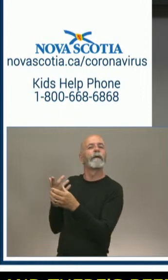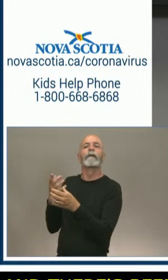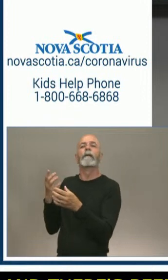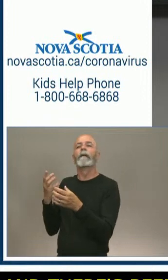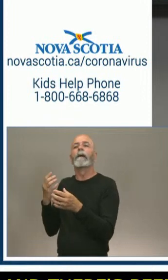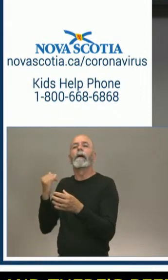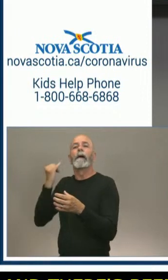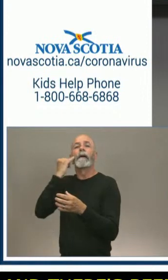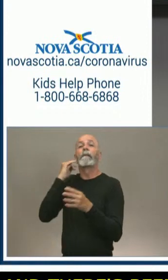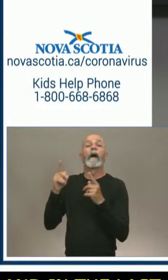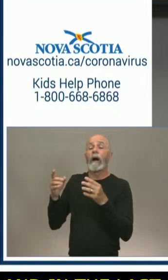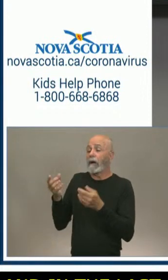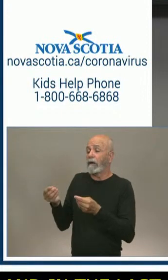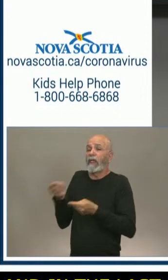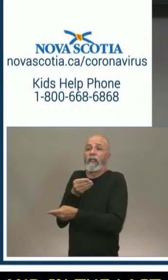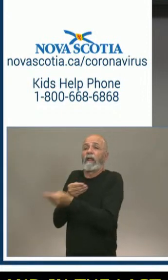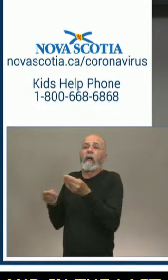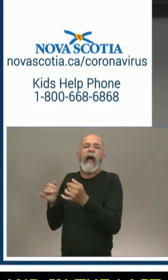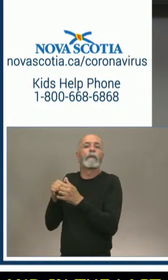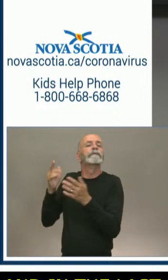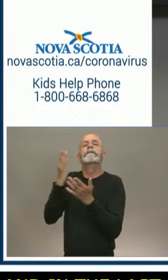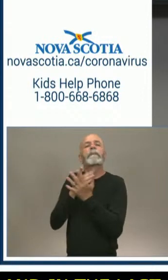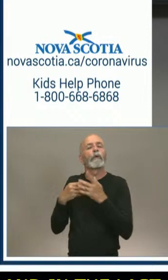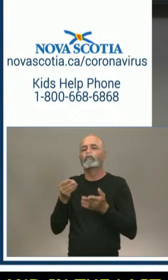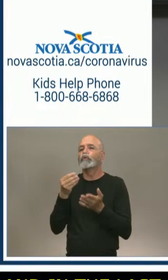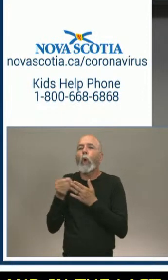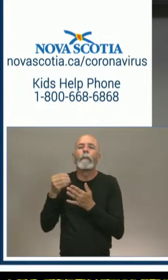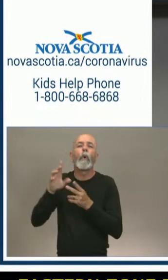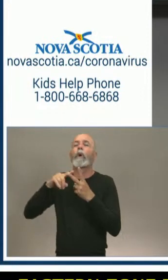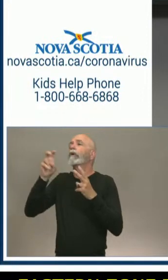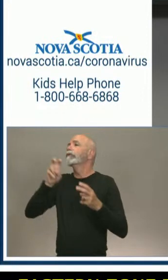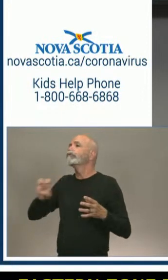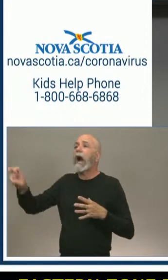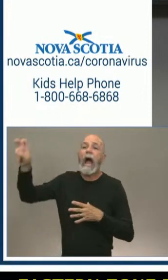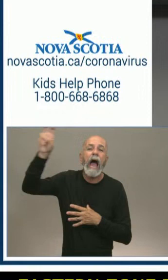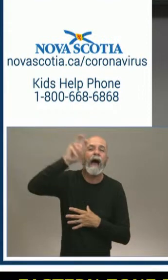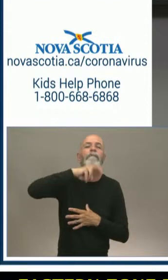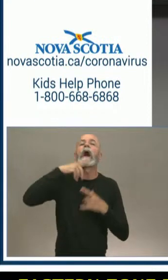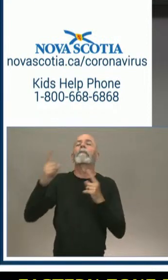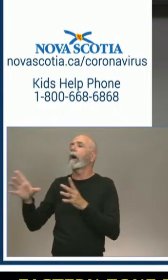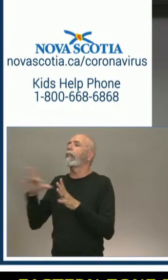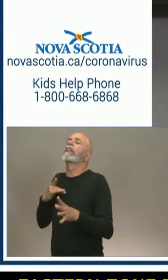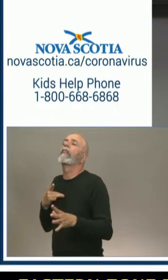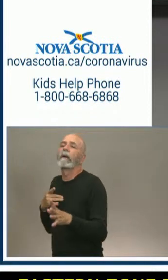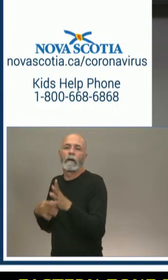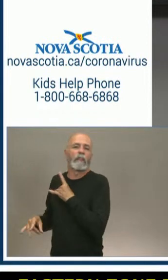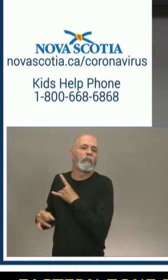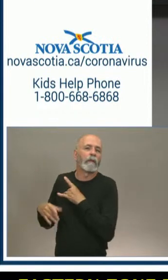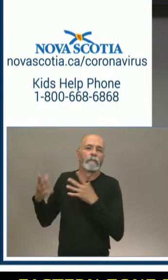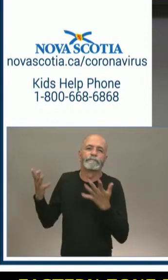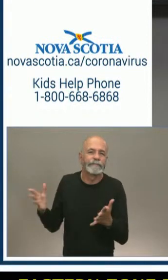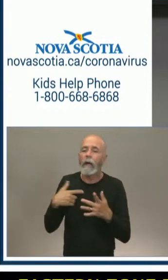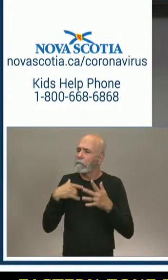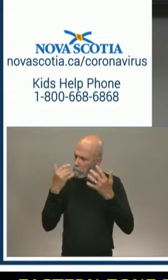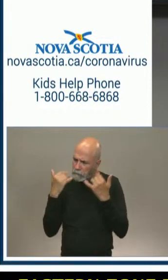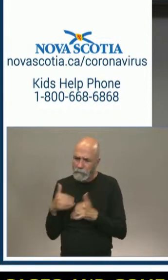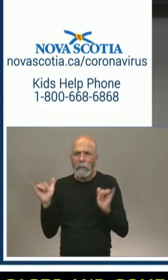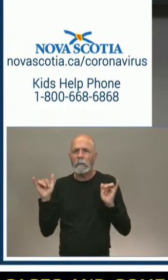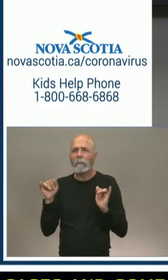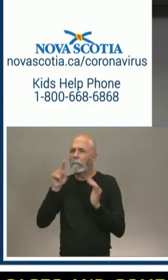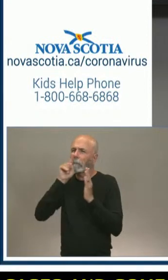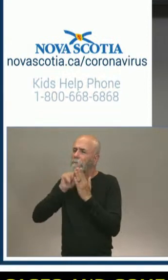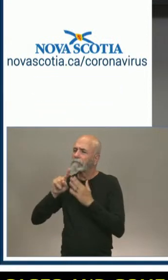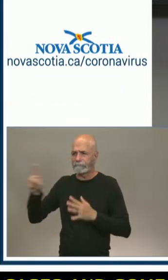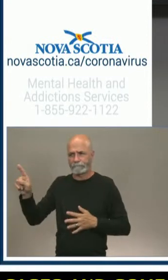some related to travel. So really, and we continue to do lots of testing, especially in that